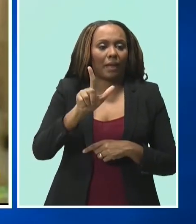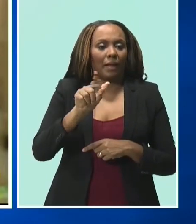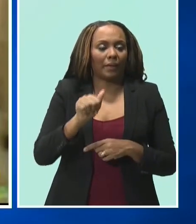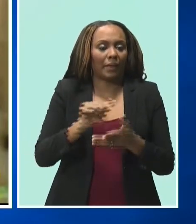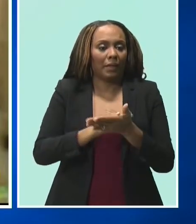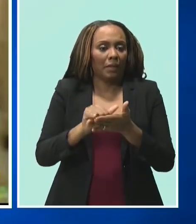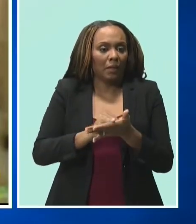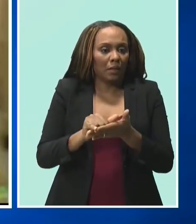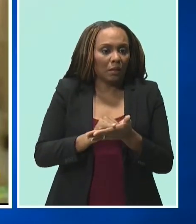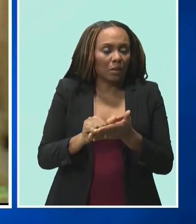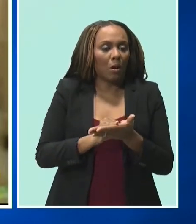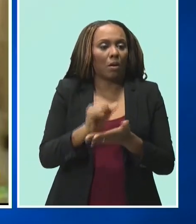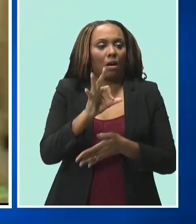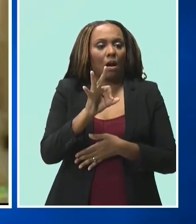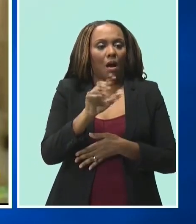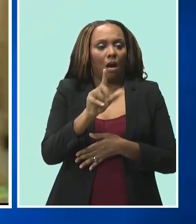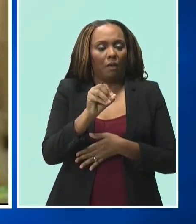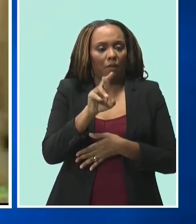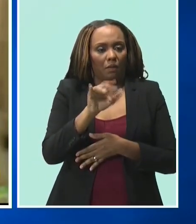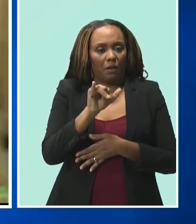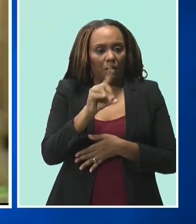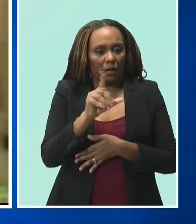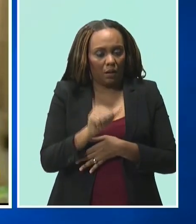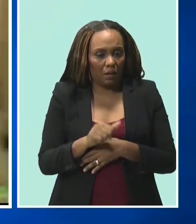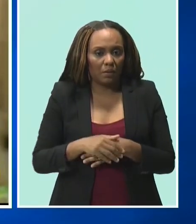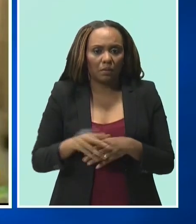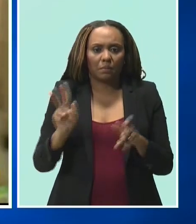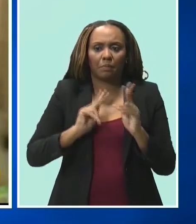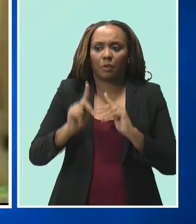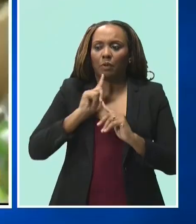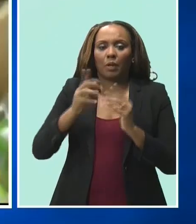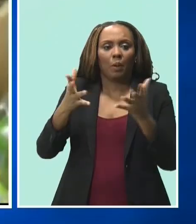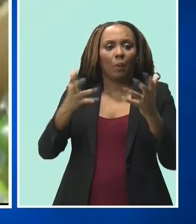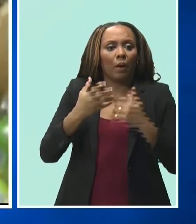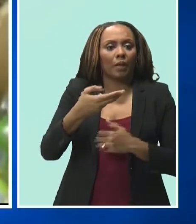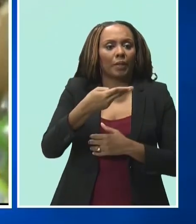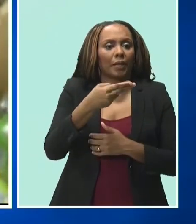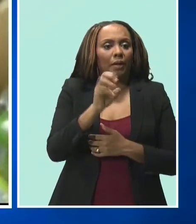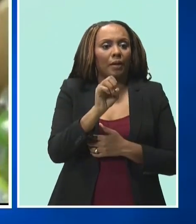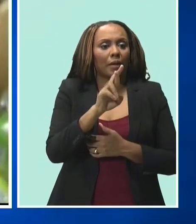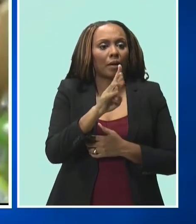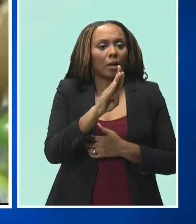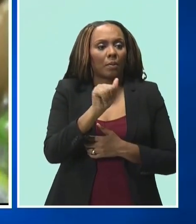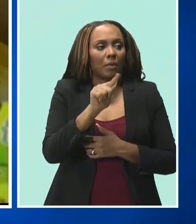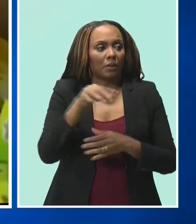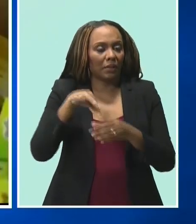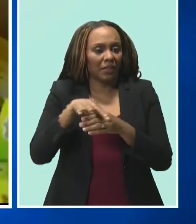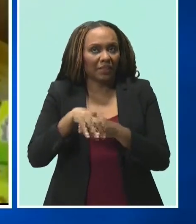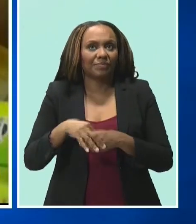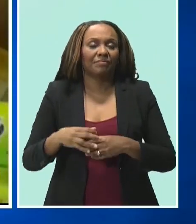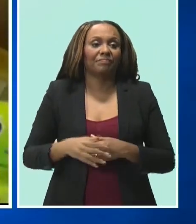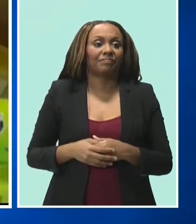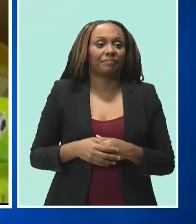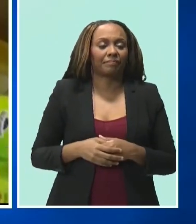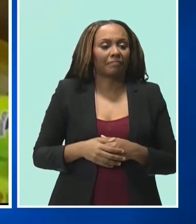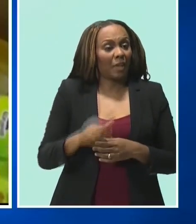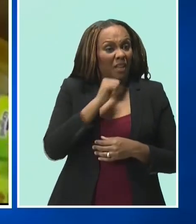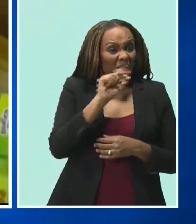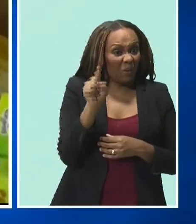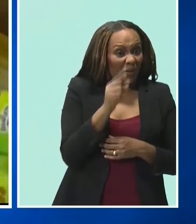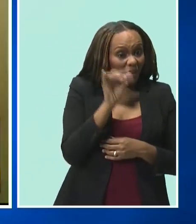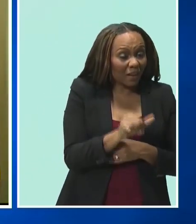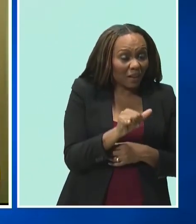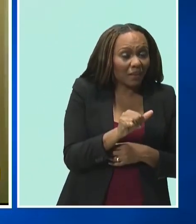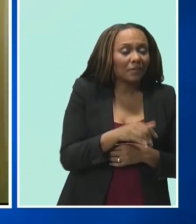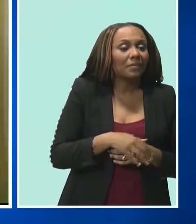some of the states that we have been seeing increasing demand for our products, for our herbal teas. And demand isn't the only aspect of the company that's